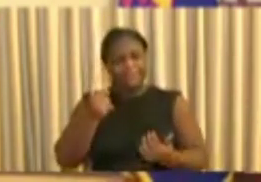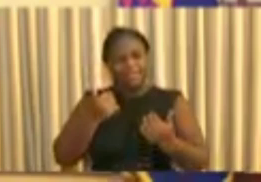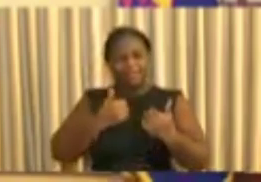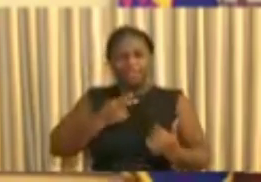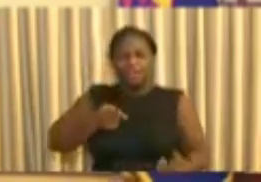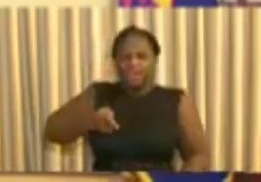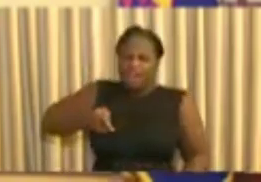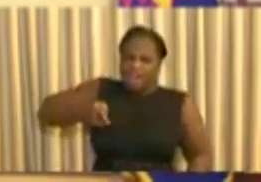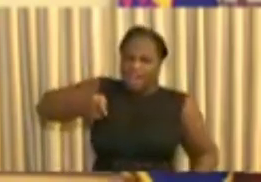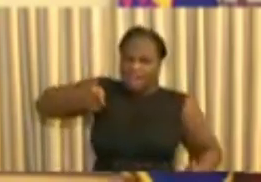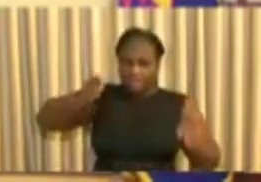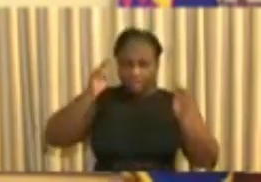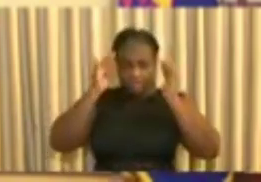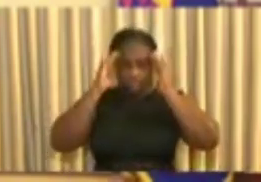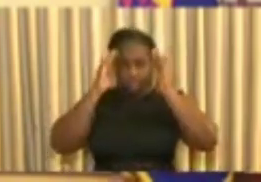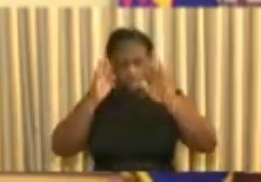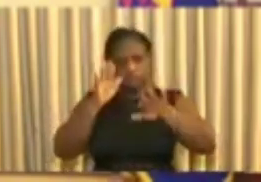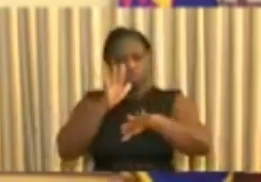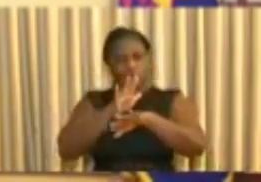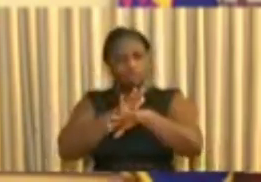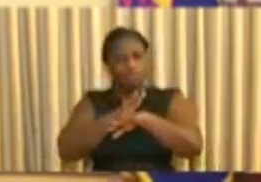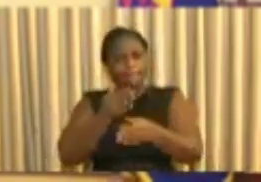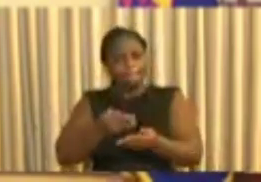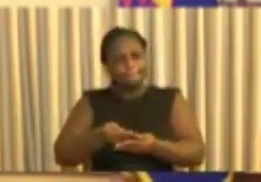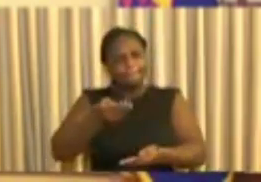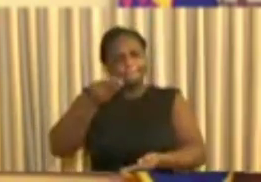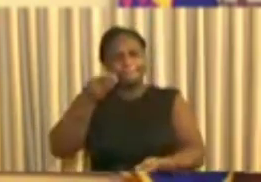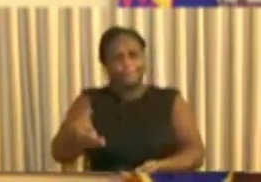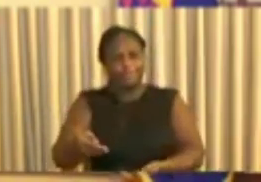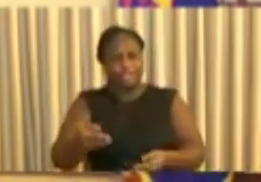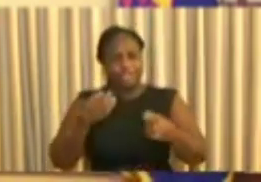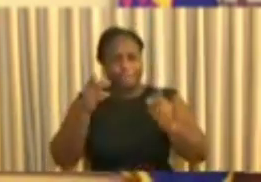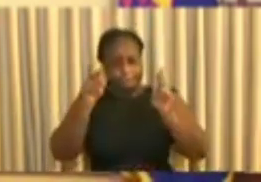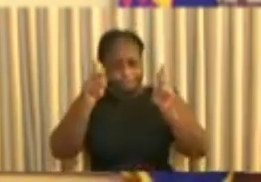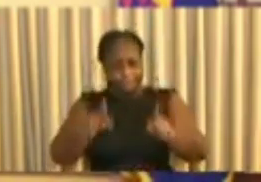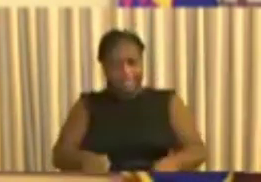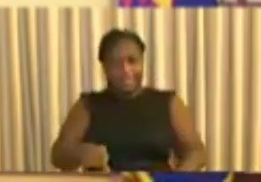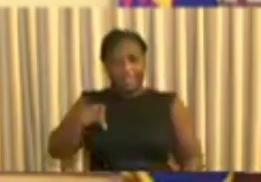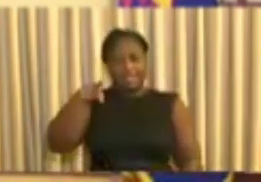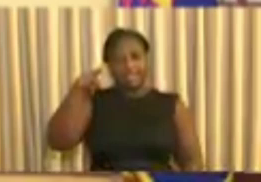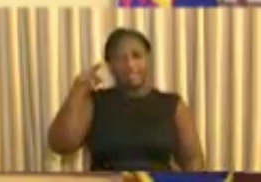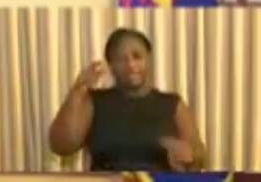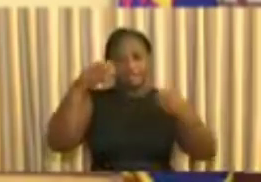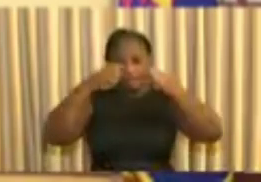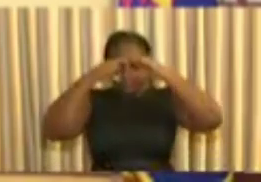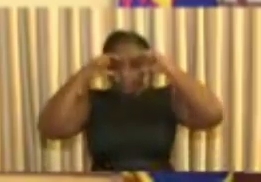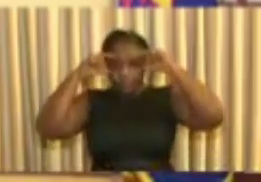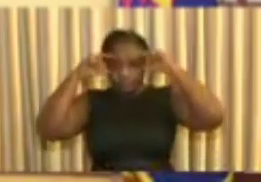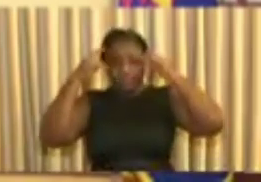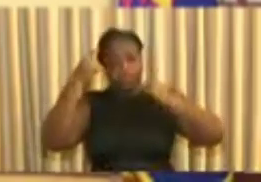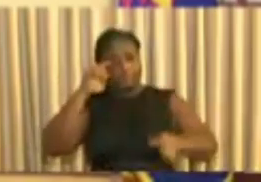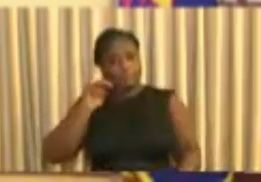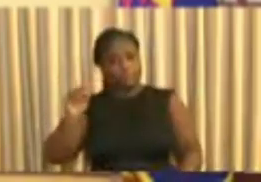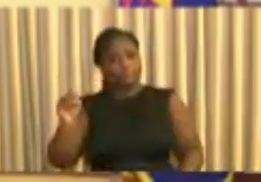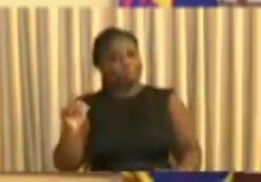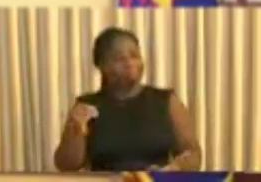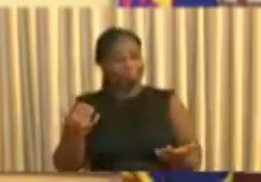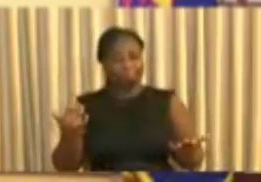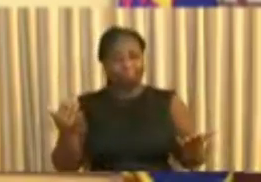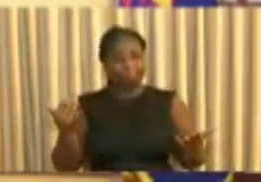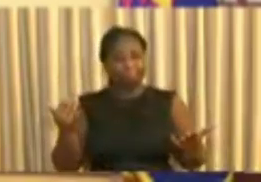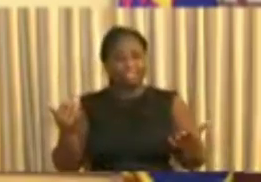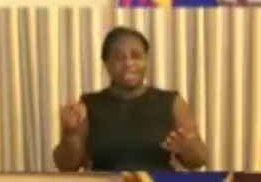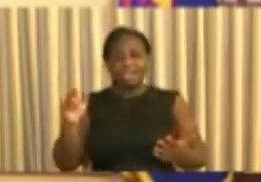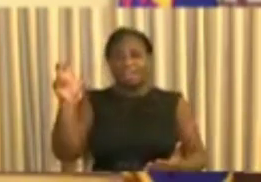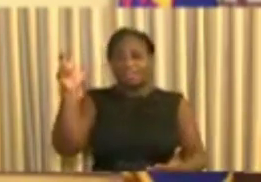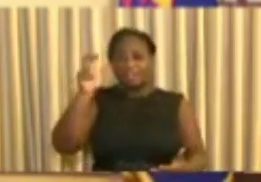high priority on the procurement of personal protective equipment for them. Thus far,